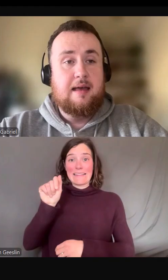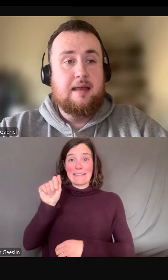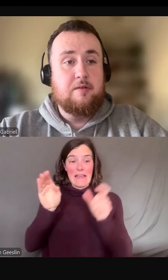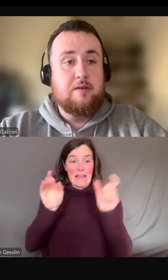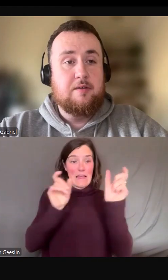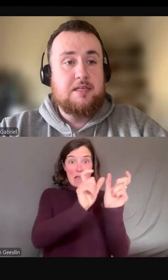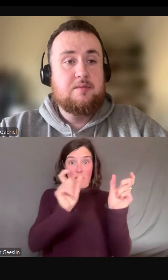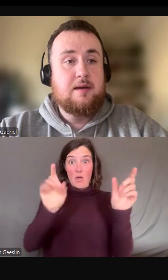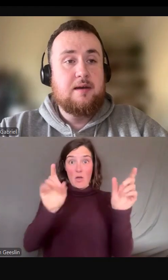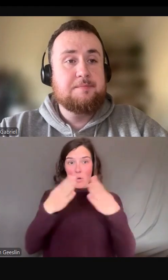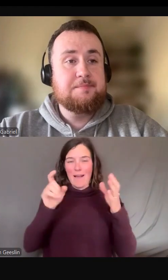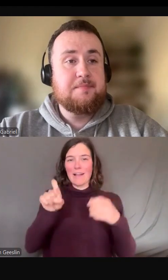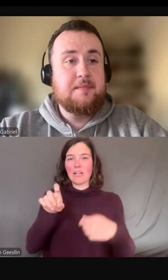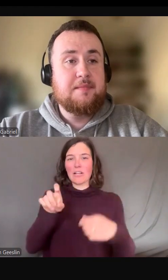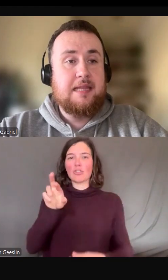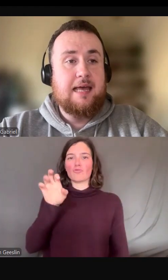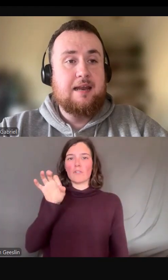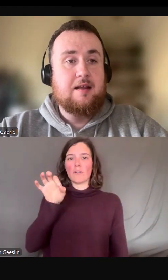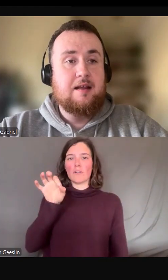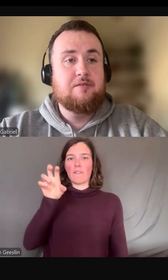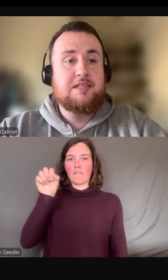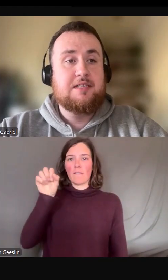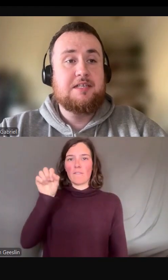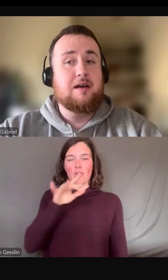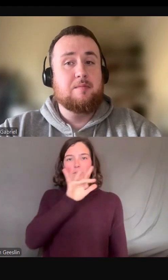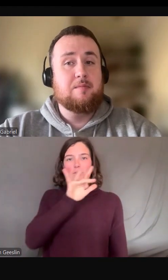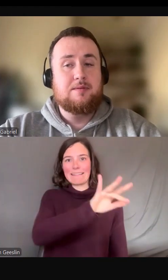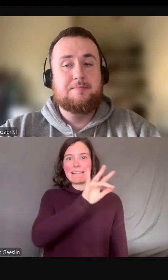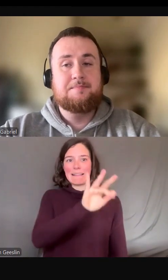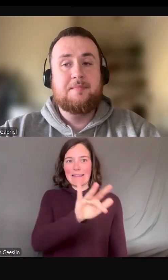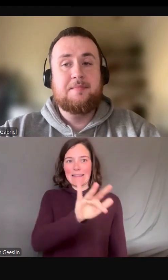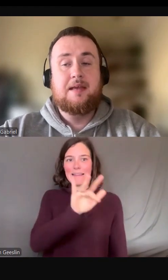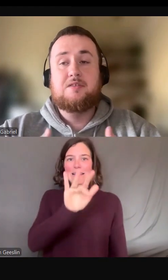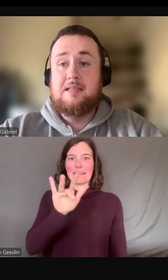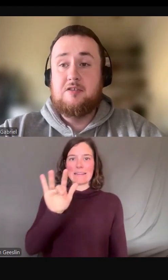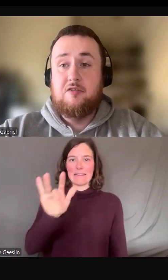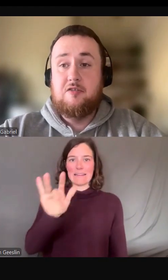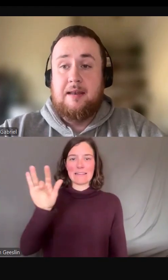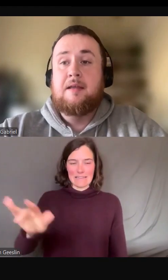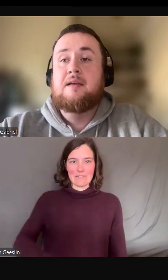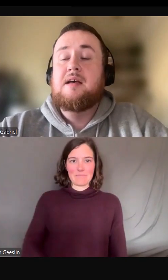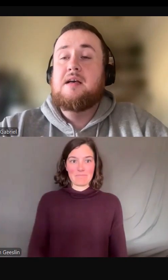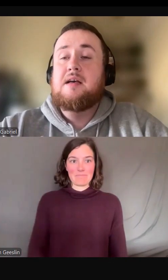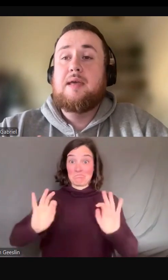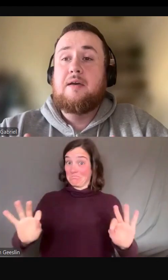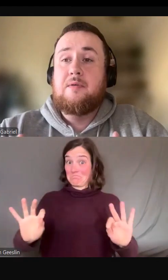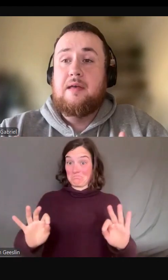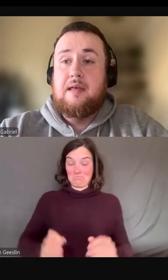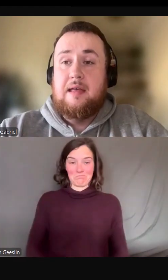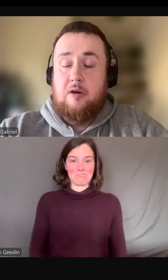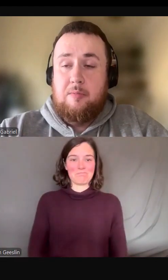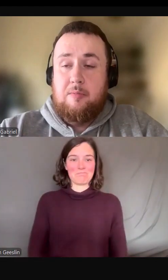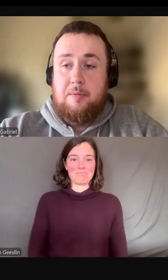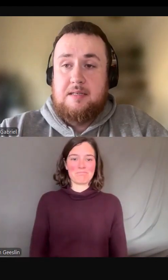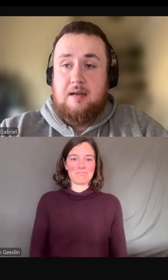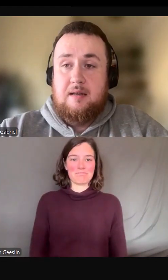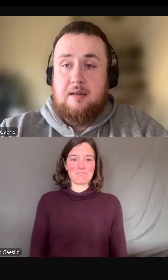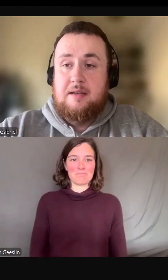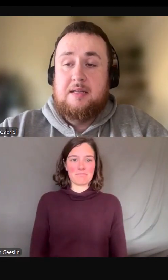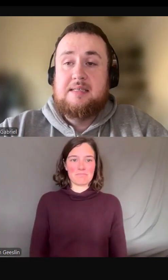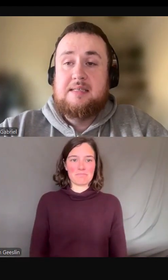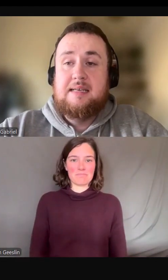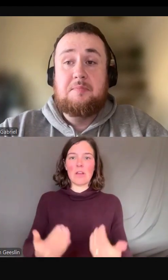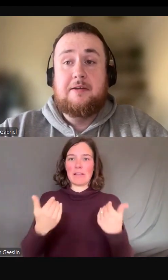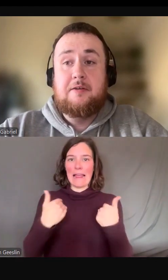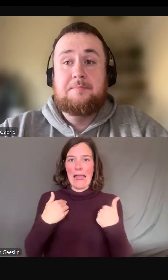And I'll refresh this one, and I'll refresh this blog post. So that is great. So we have Helperbird installed. You